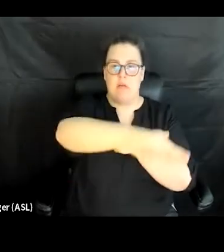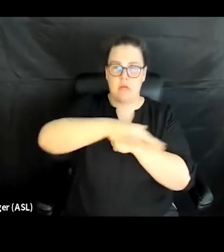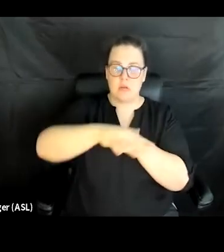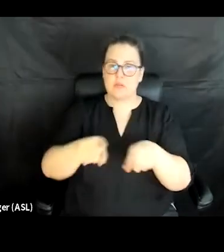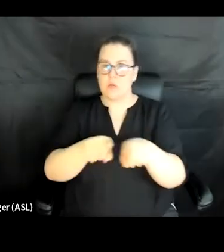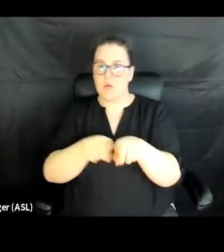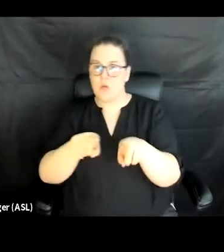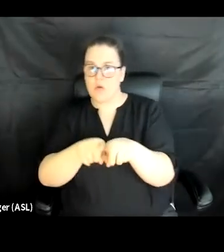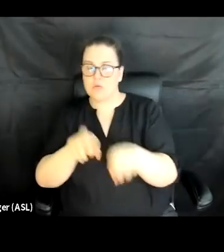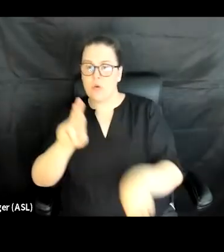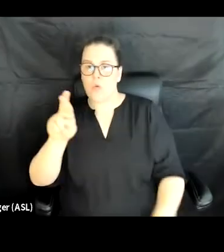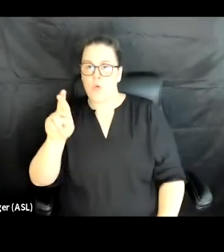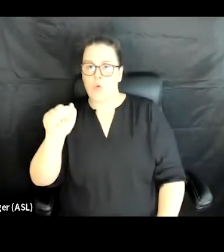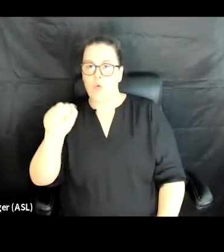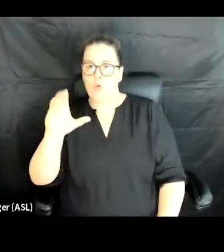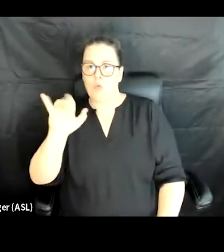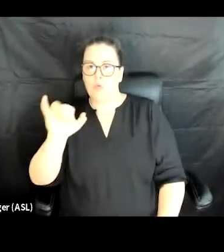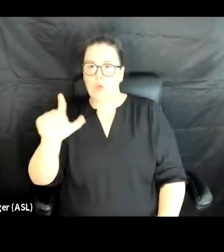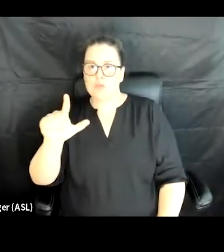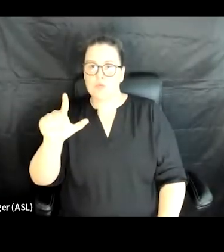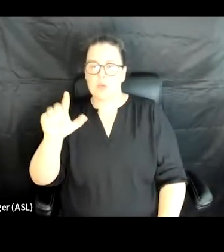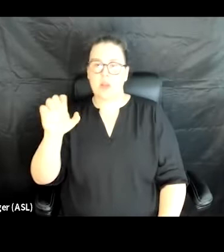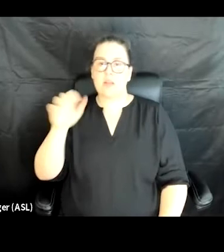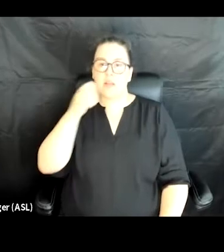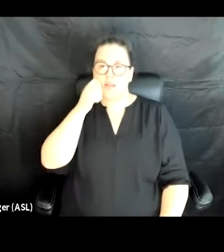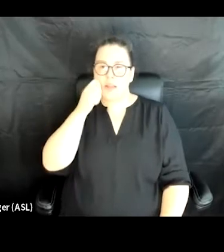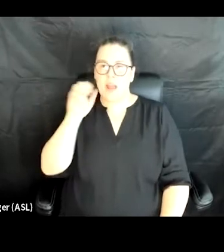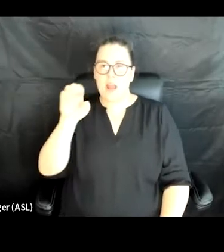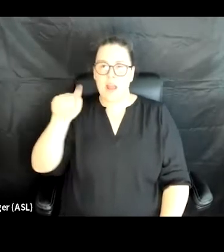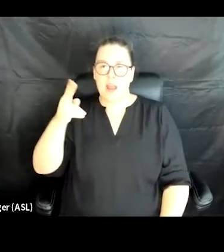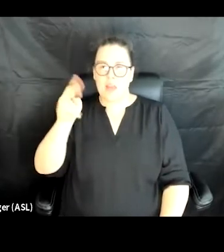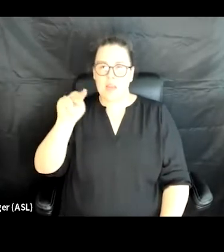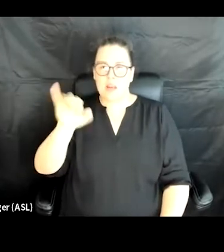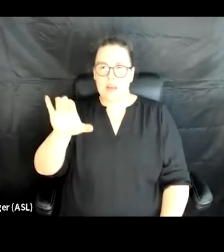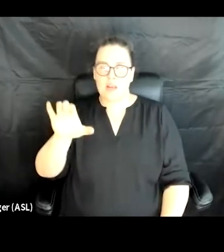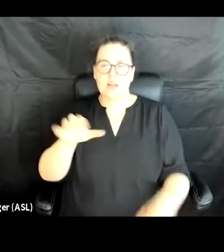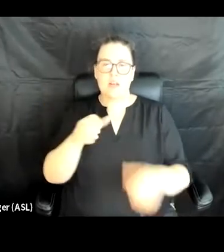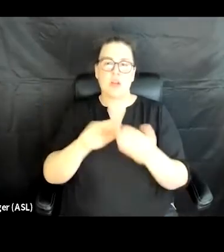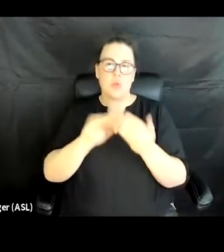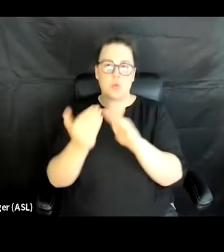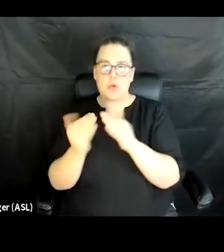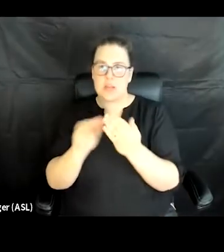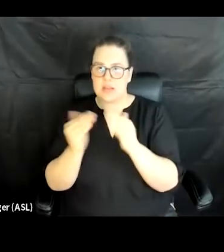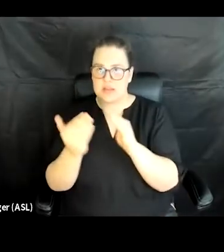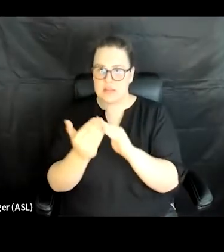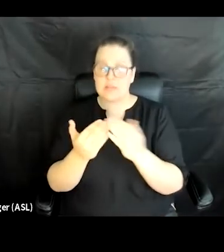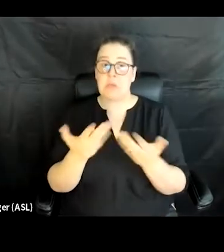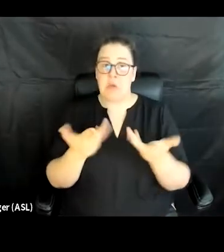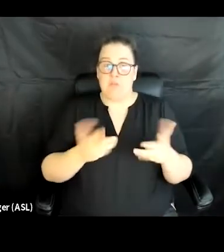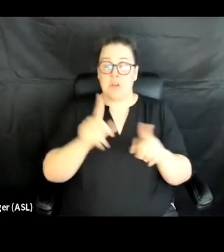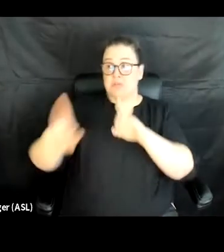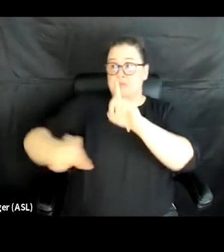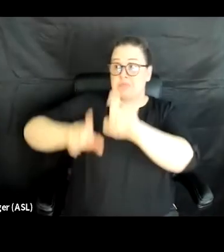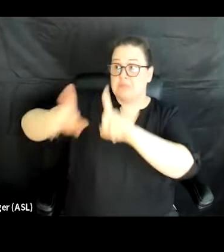underserved racial and ethnic communities. And we have, again, surveying state legislation, see